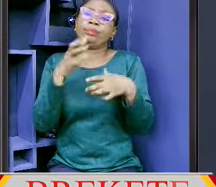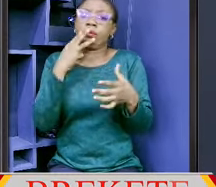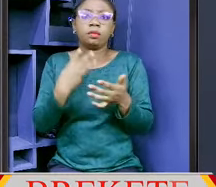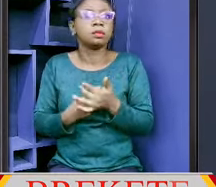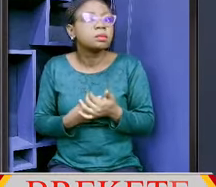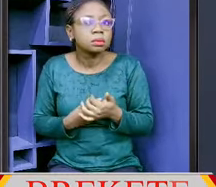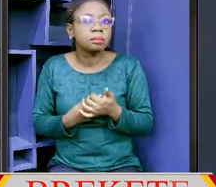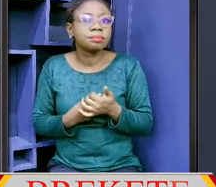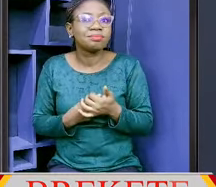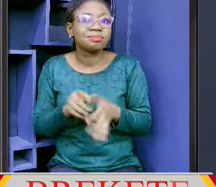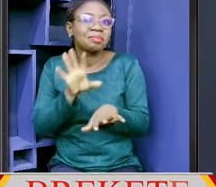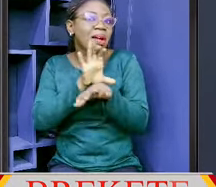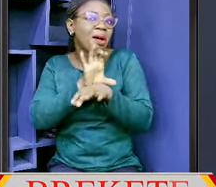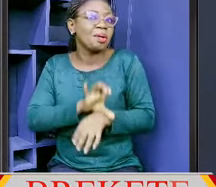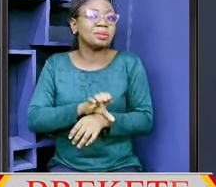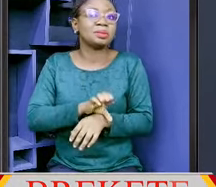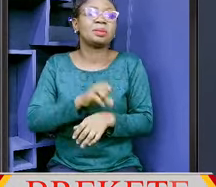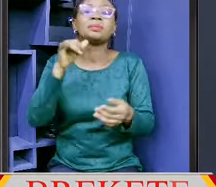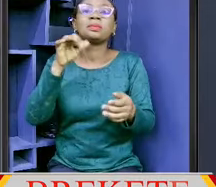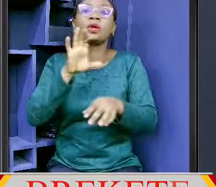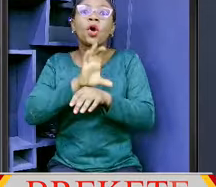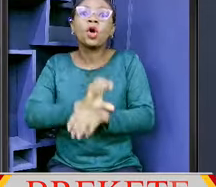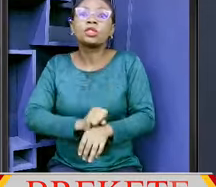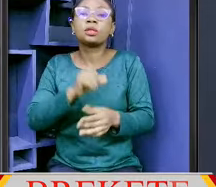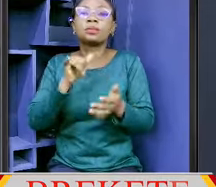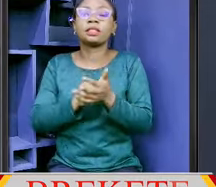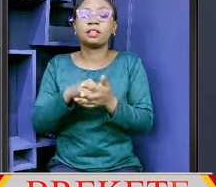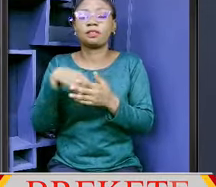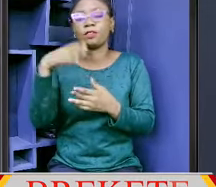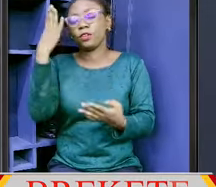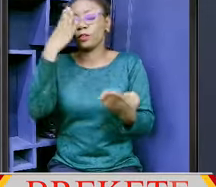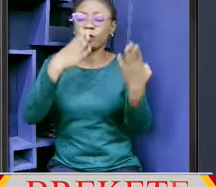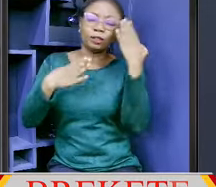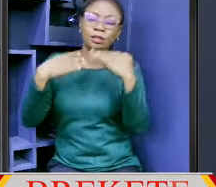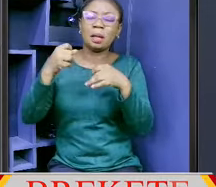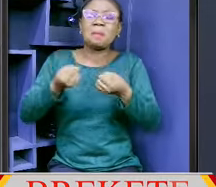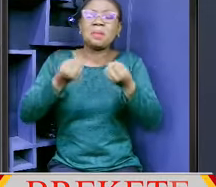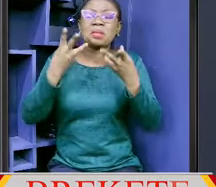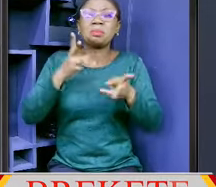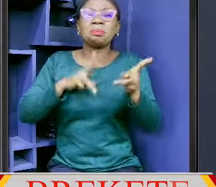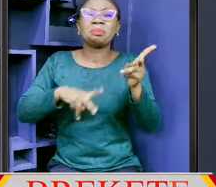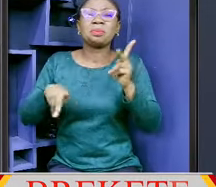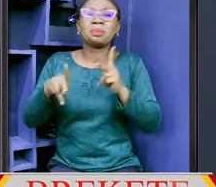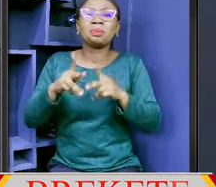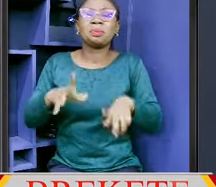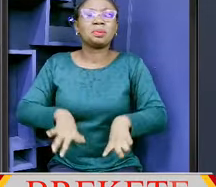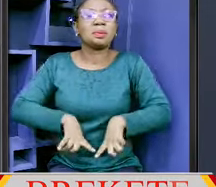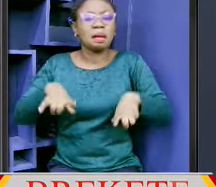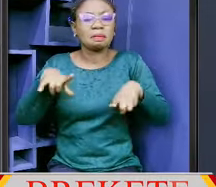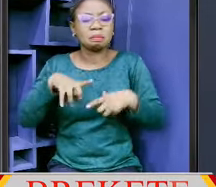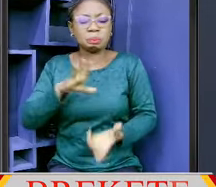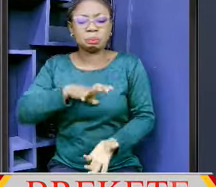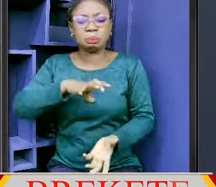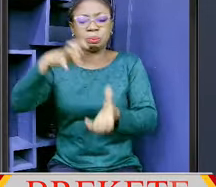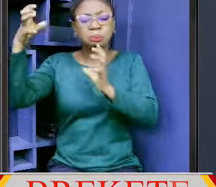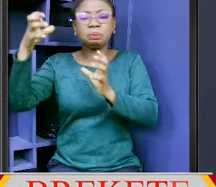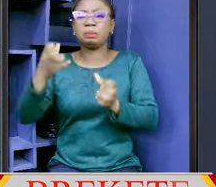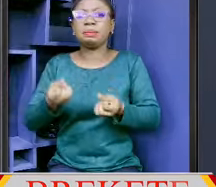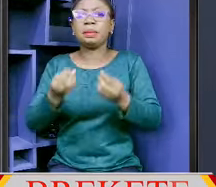frustrate many people's lives. We don't turn many people's lives upside down. We don't